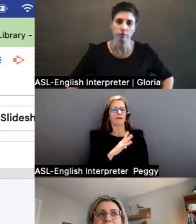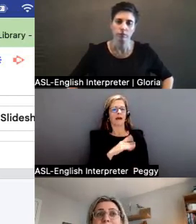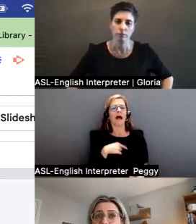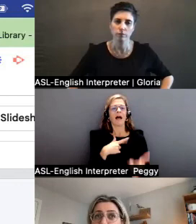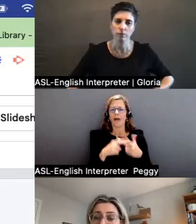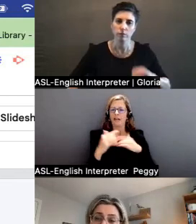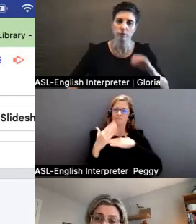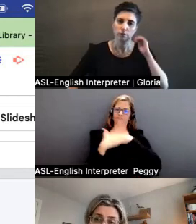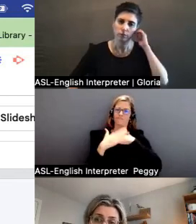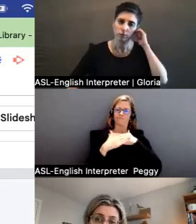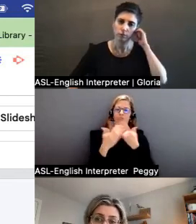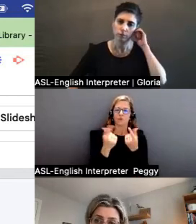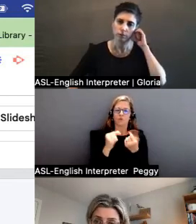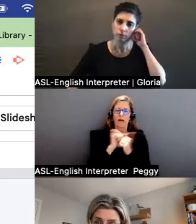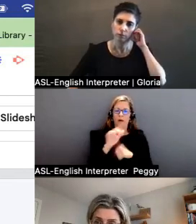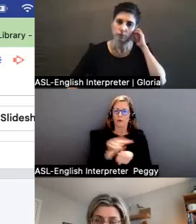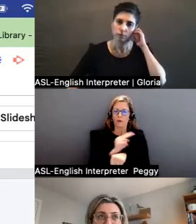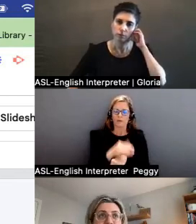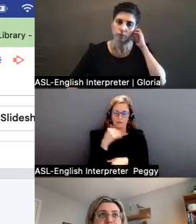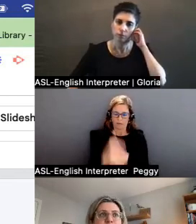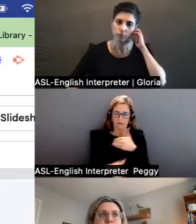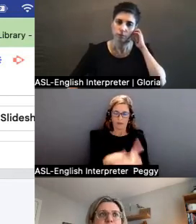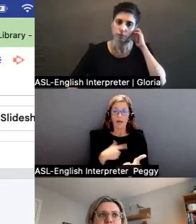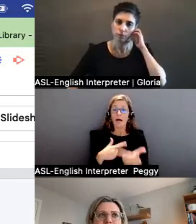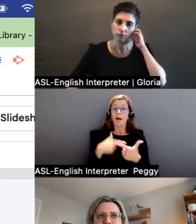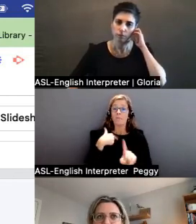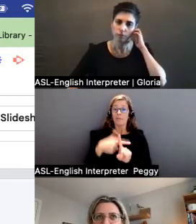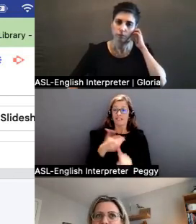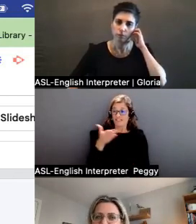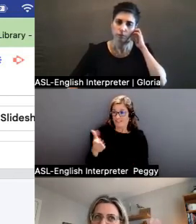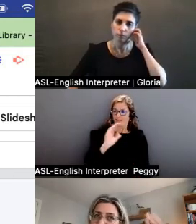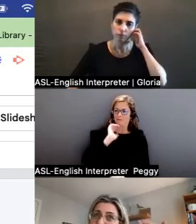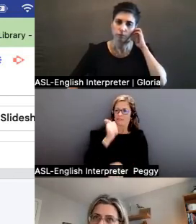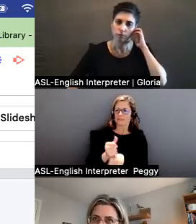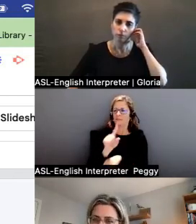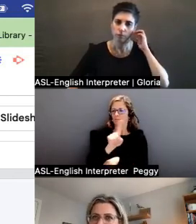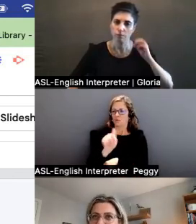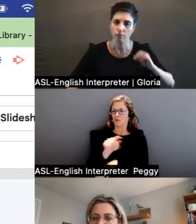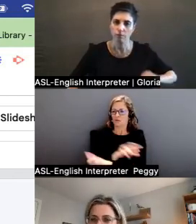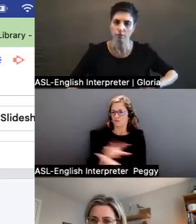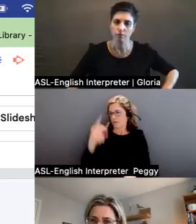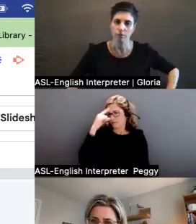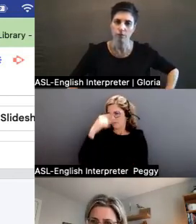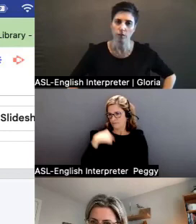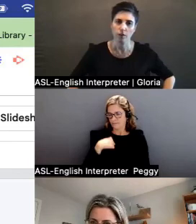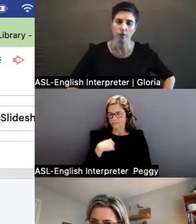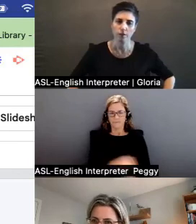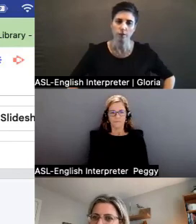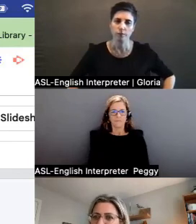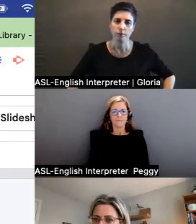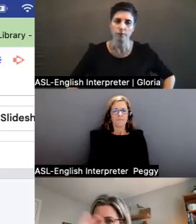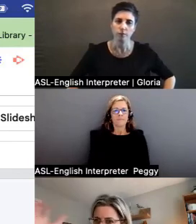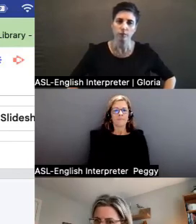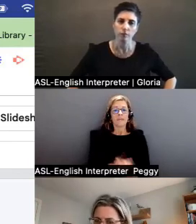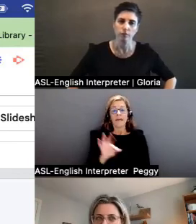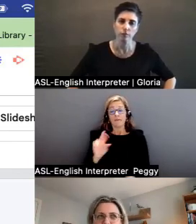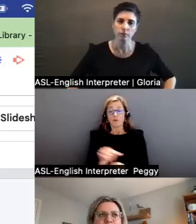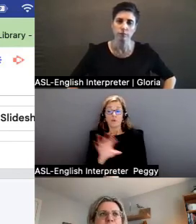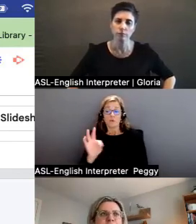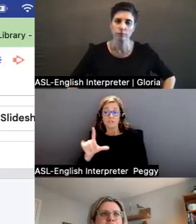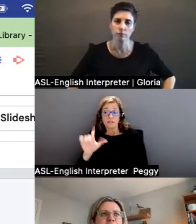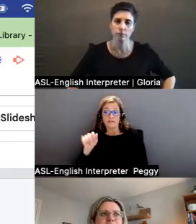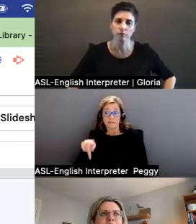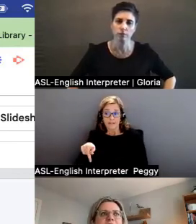it, but also has preset questions. So you will see it actually tells me that if you're using Flip, you can actually use it